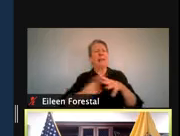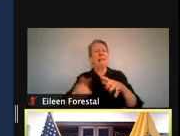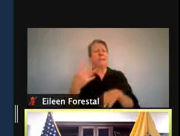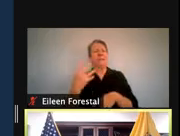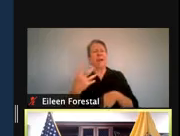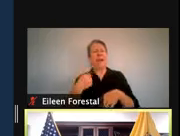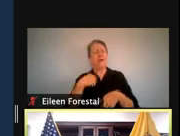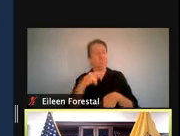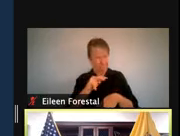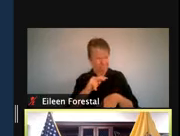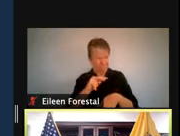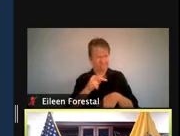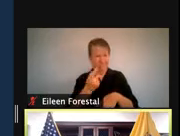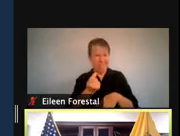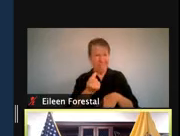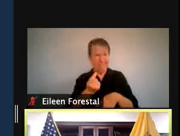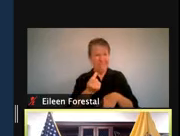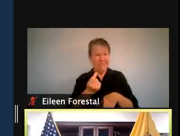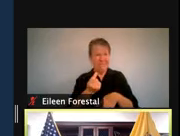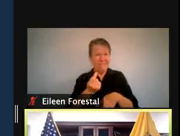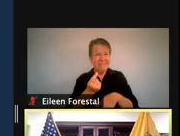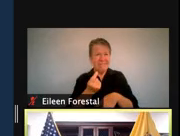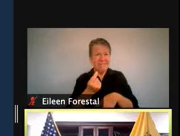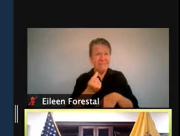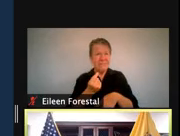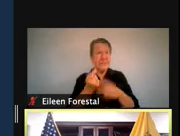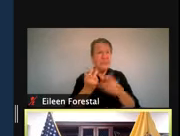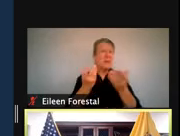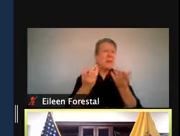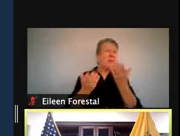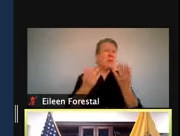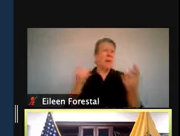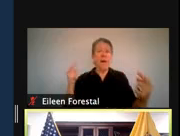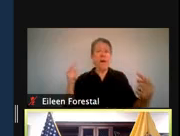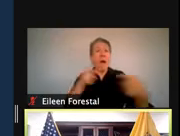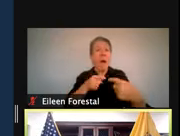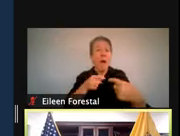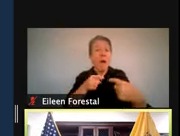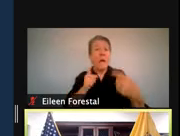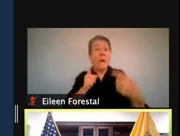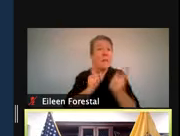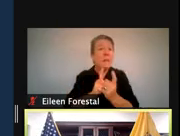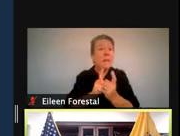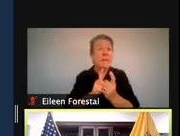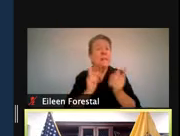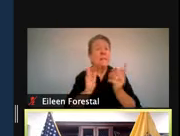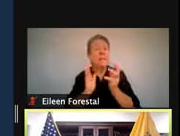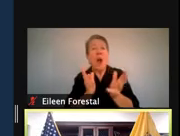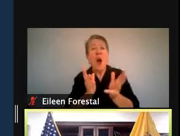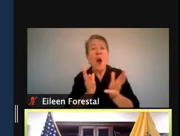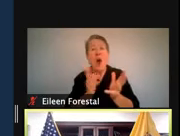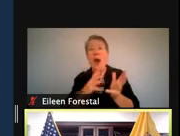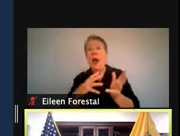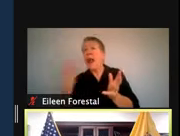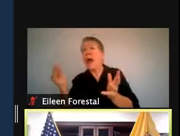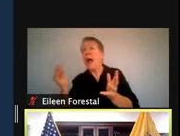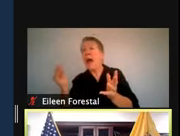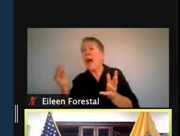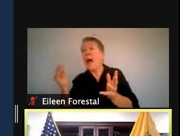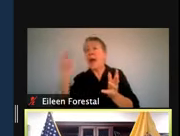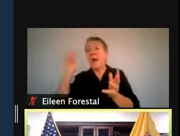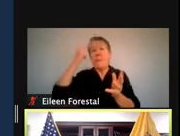literally turned his car around, and it sounds like may have turned his life back toward New Jersey. So check them out, and please throw some